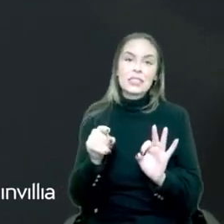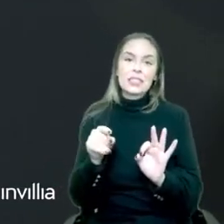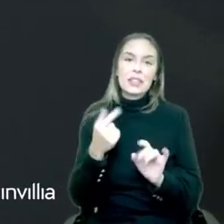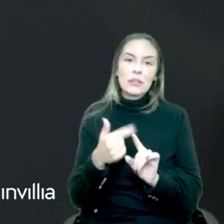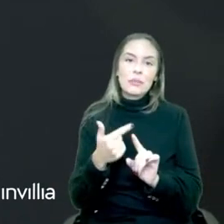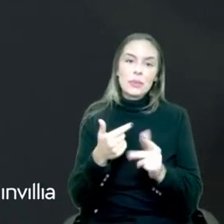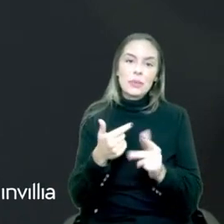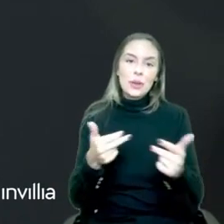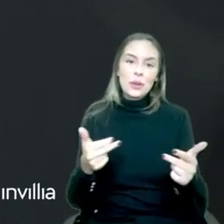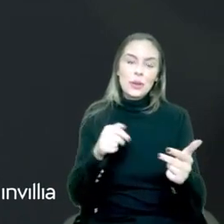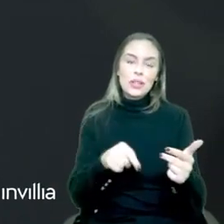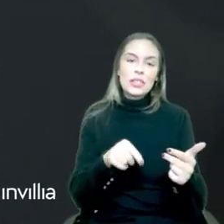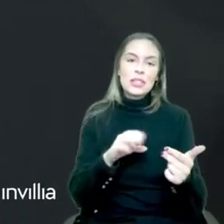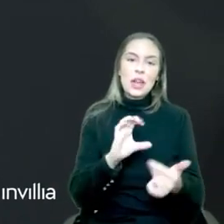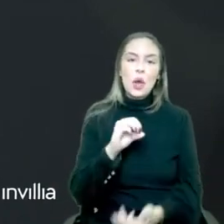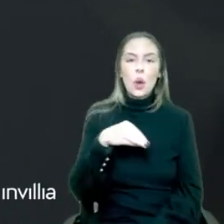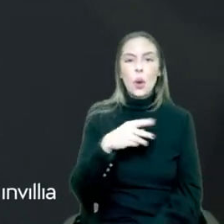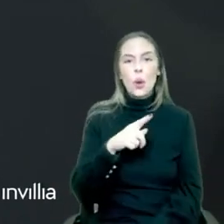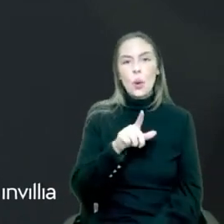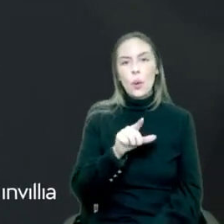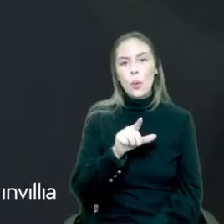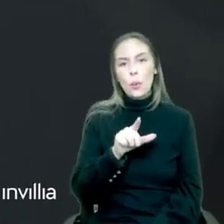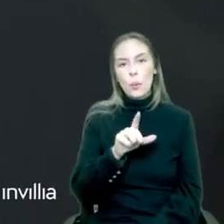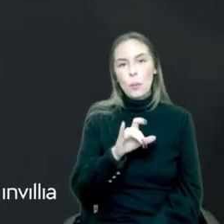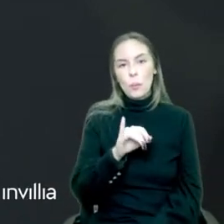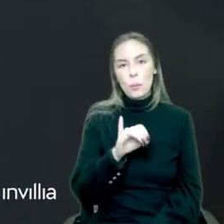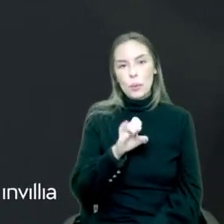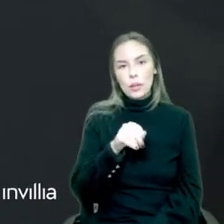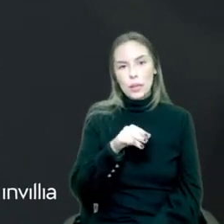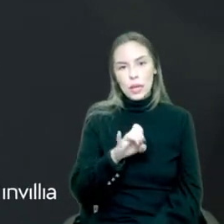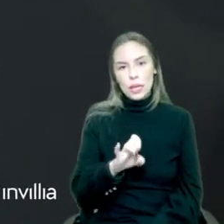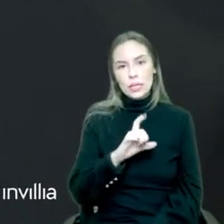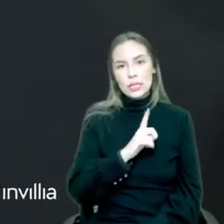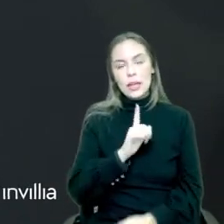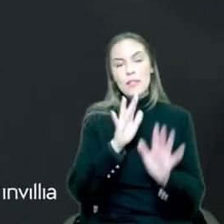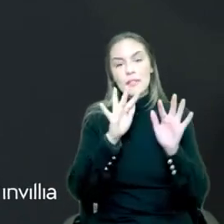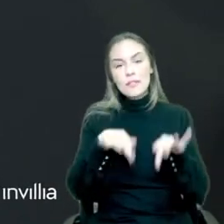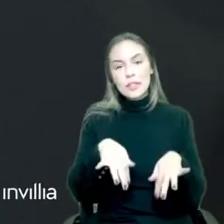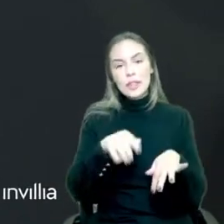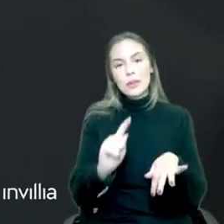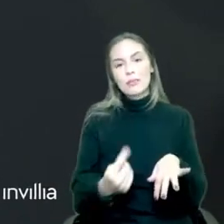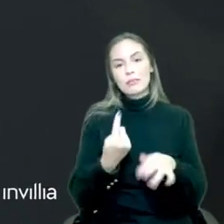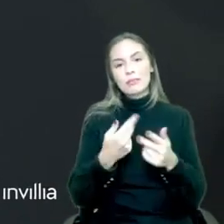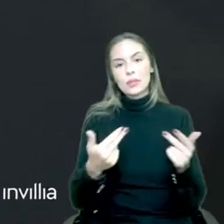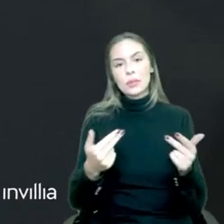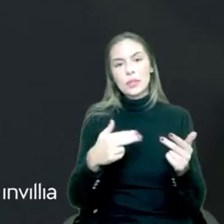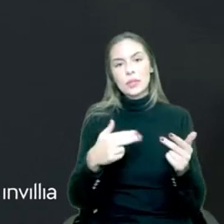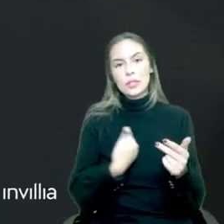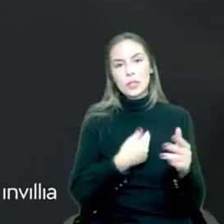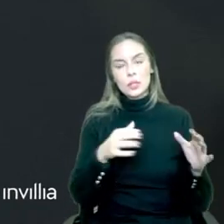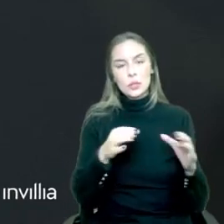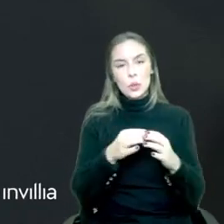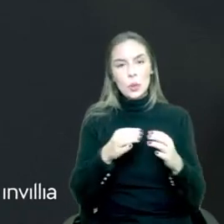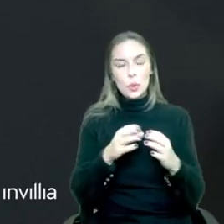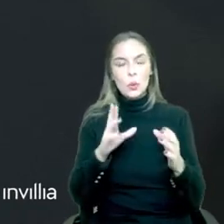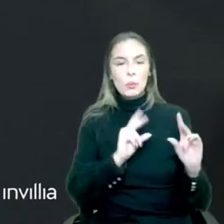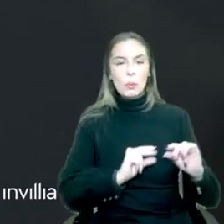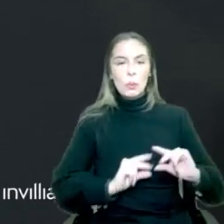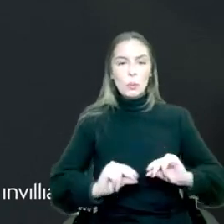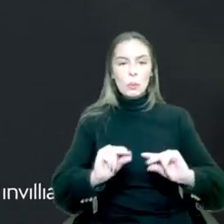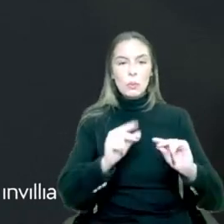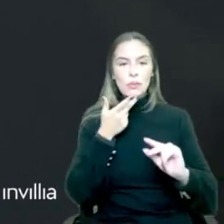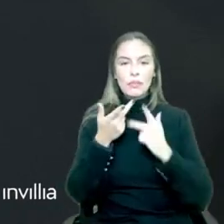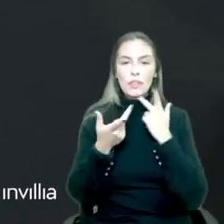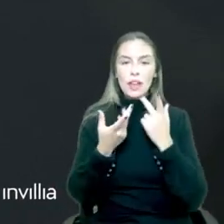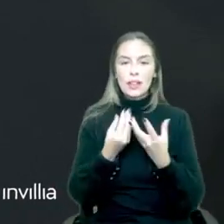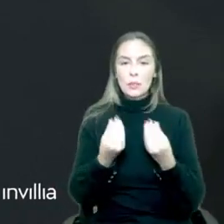with the regulation. Just to finish, I think one thing that we as a group, as we were talking about a lot, we